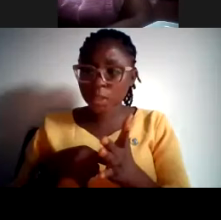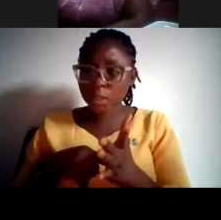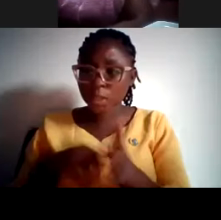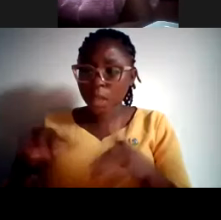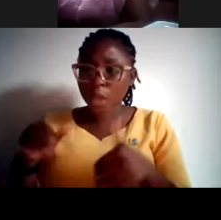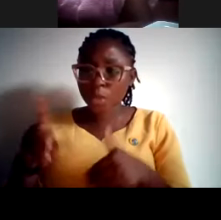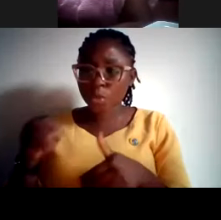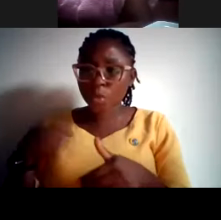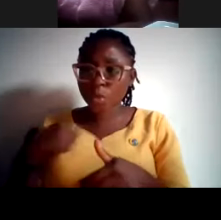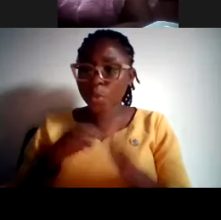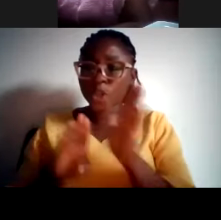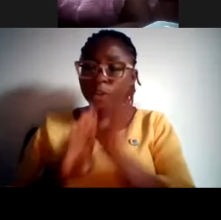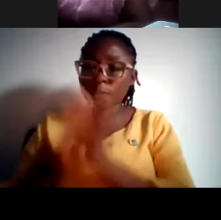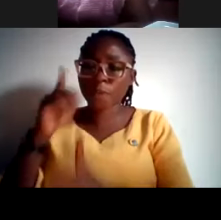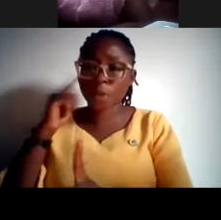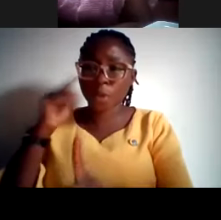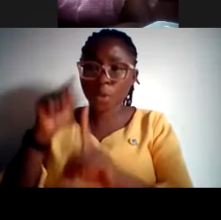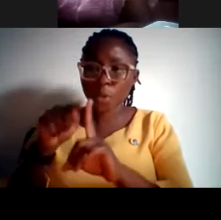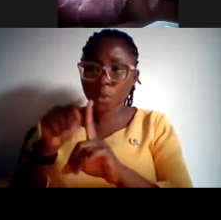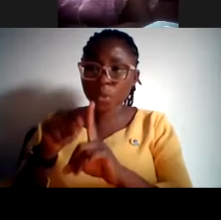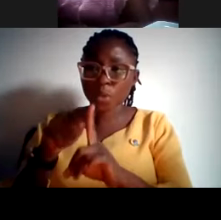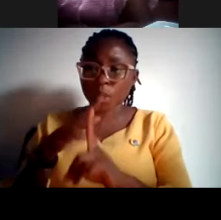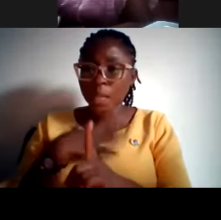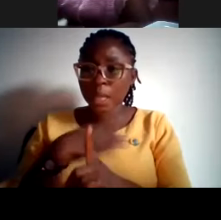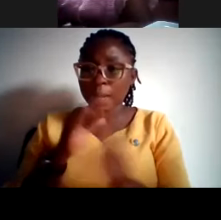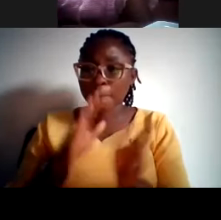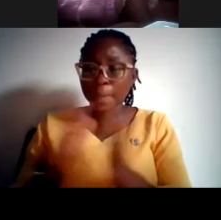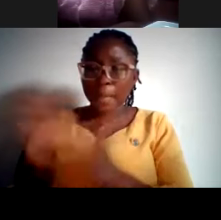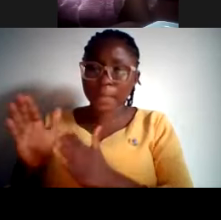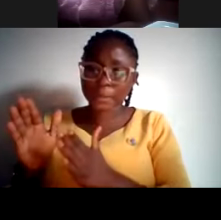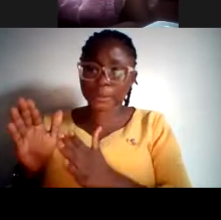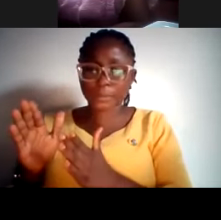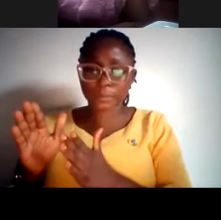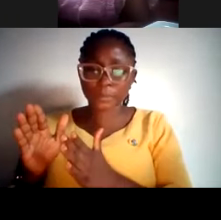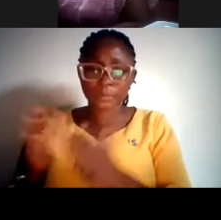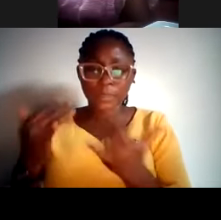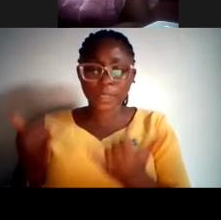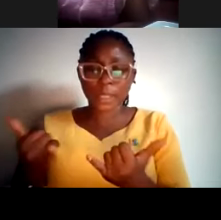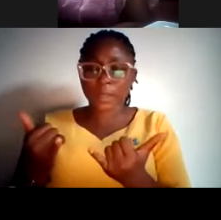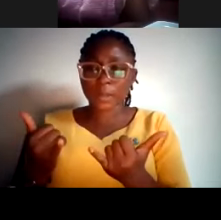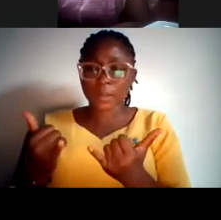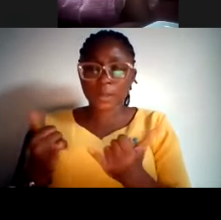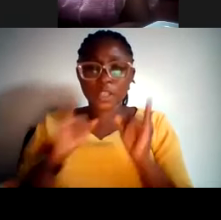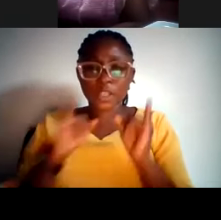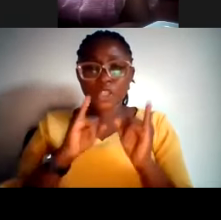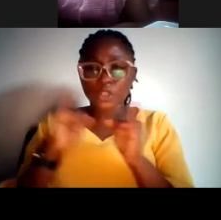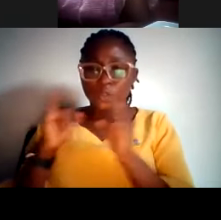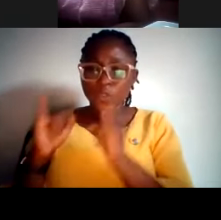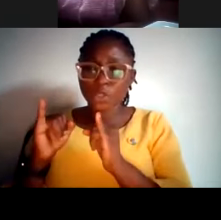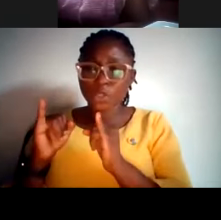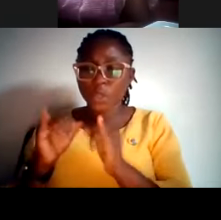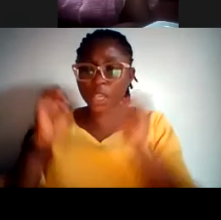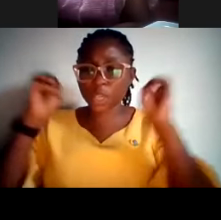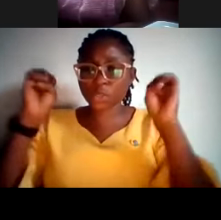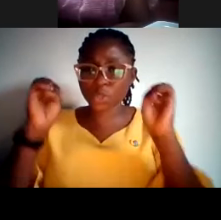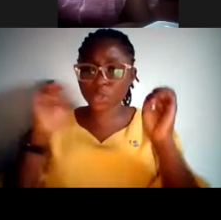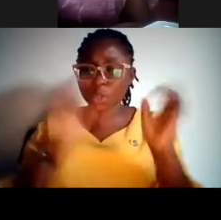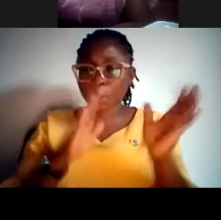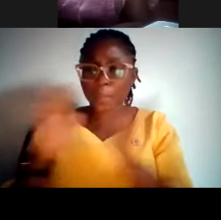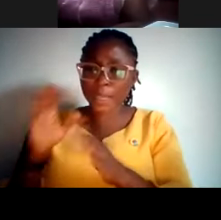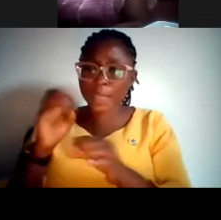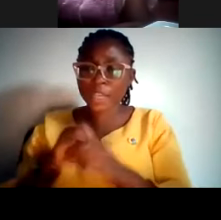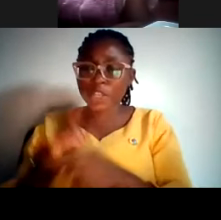develop goals and individualized plans. So, individualized education plan in the United